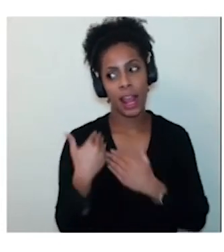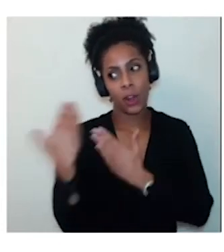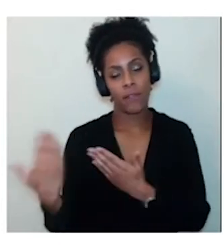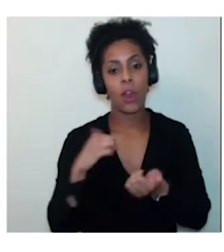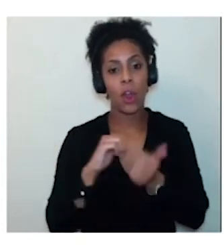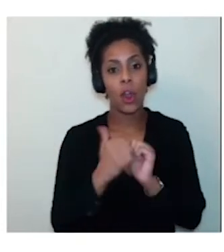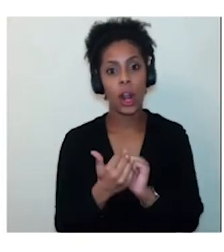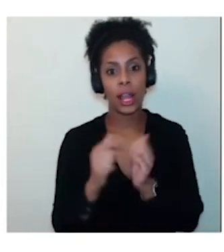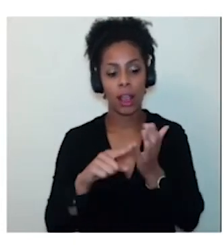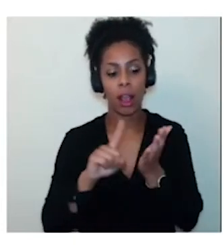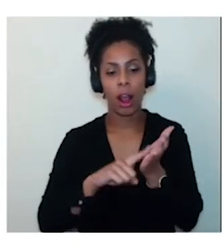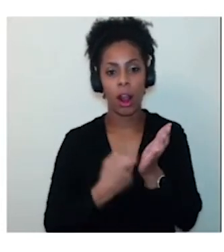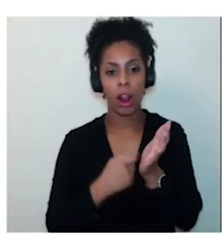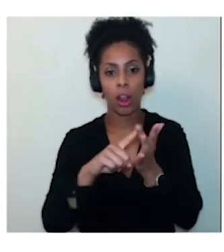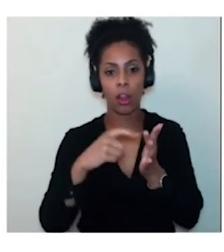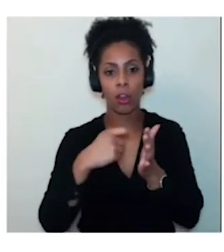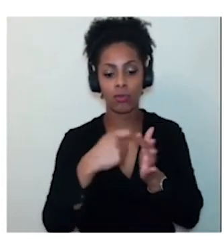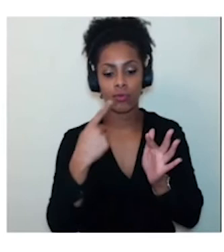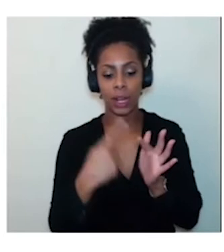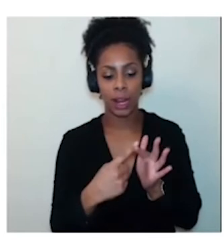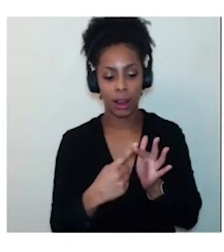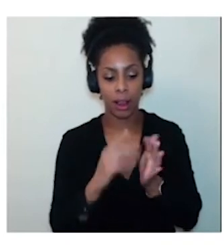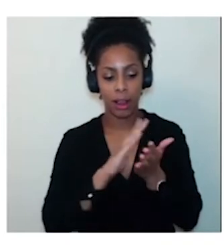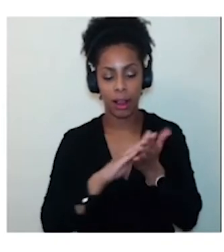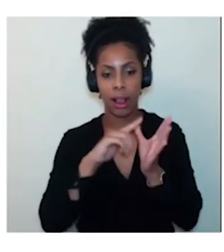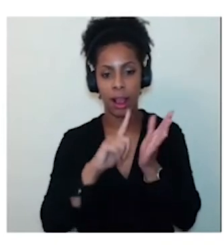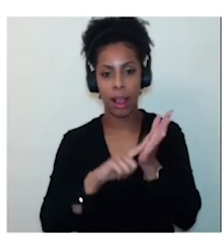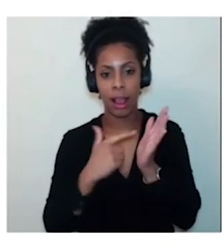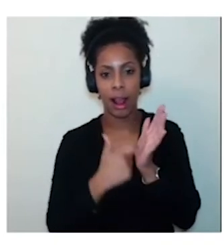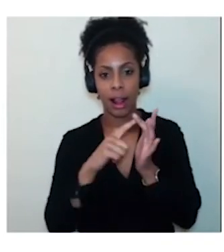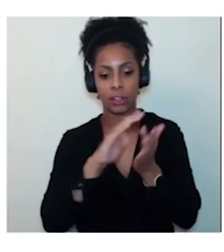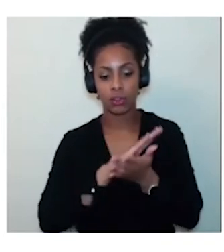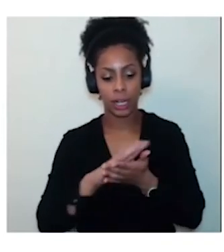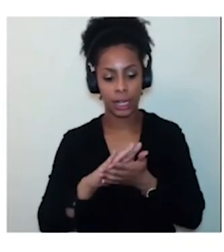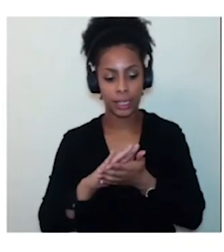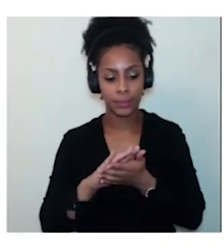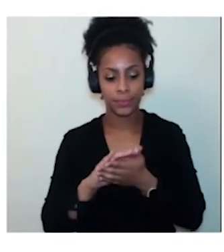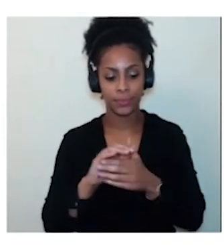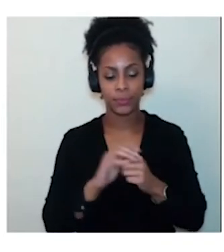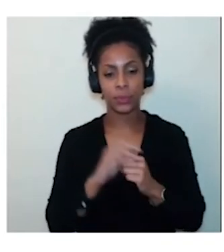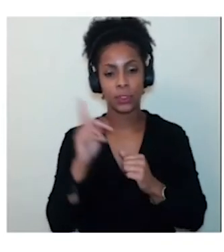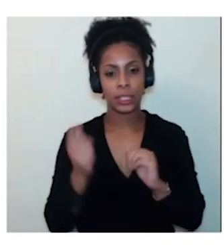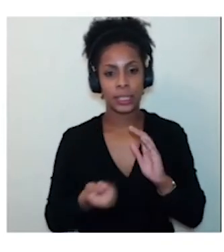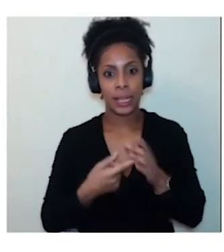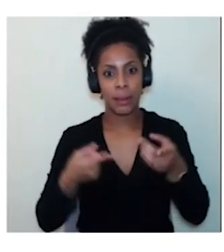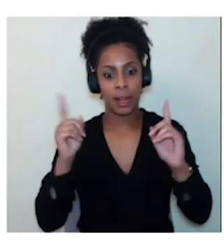who heads up our European Accessibility Promotion Office. Thank you and take